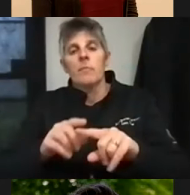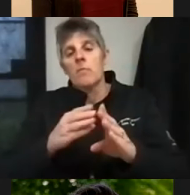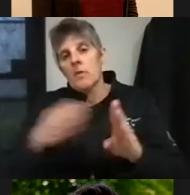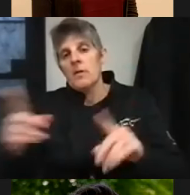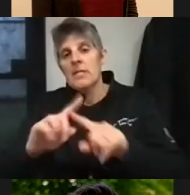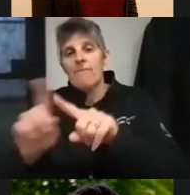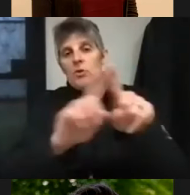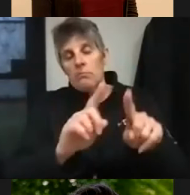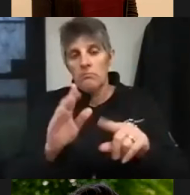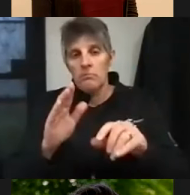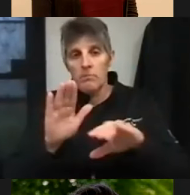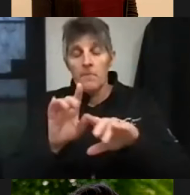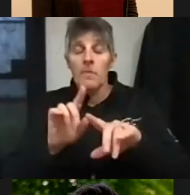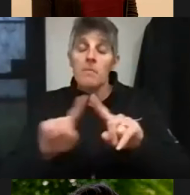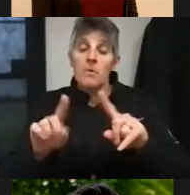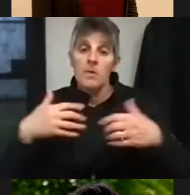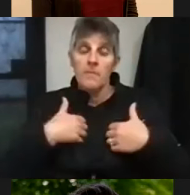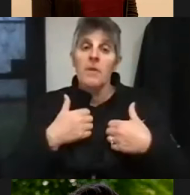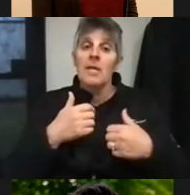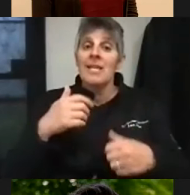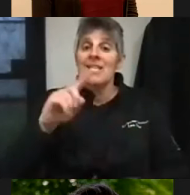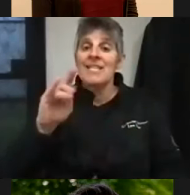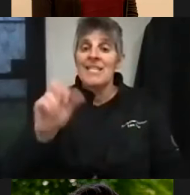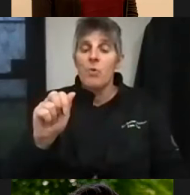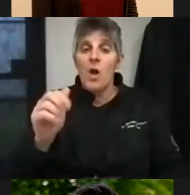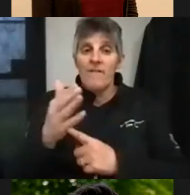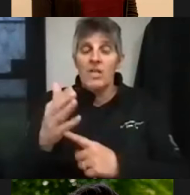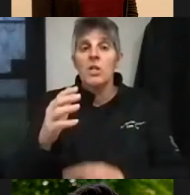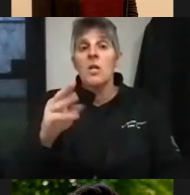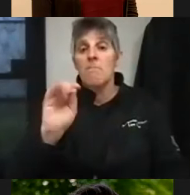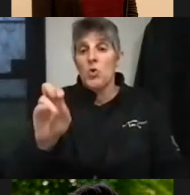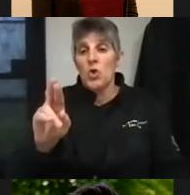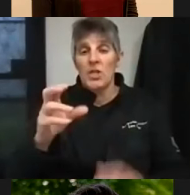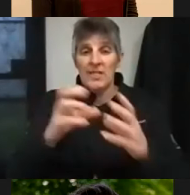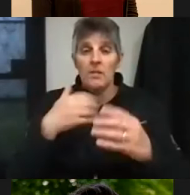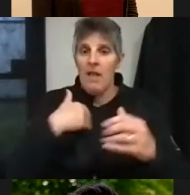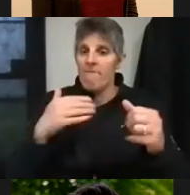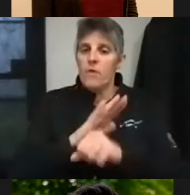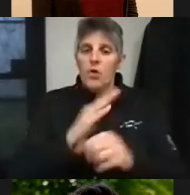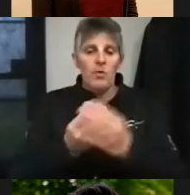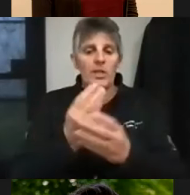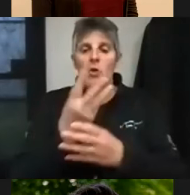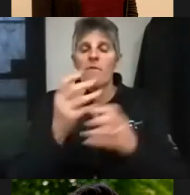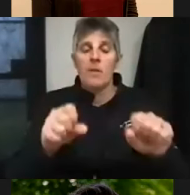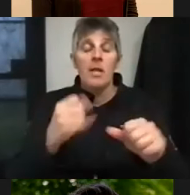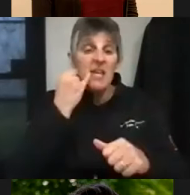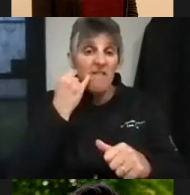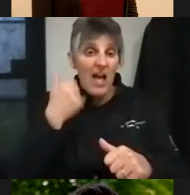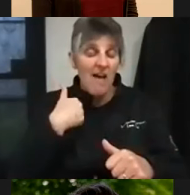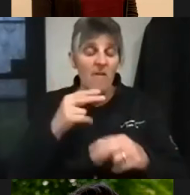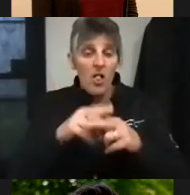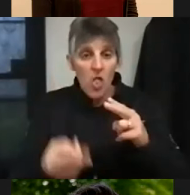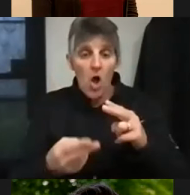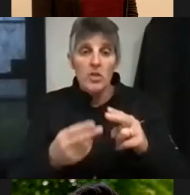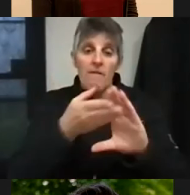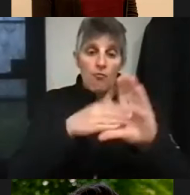species. In zebrafish, motor glial cells have a full regenerative capability. When there is a loss of retinal